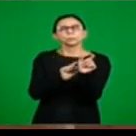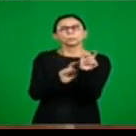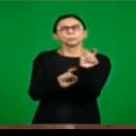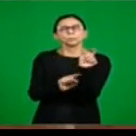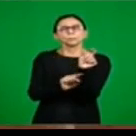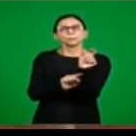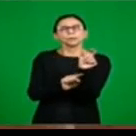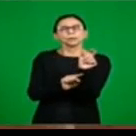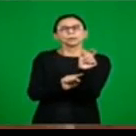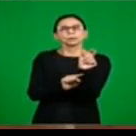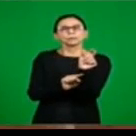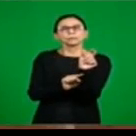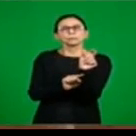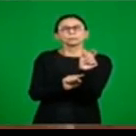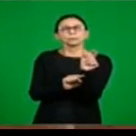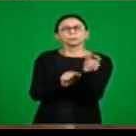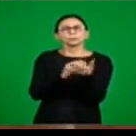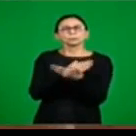Only one word.